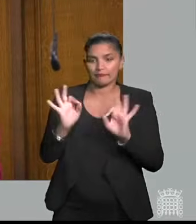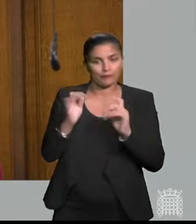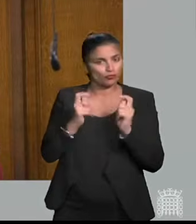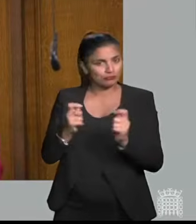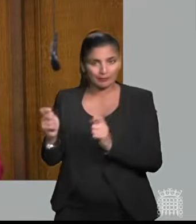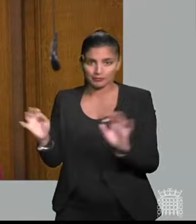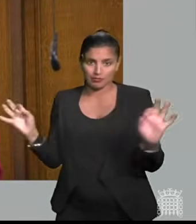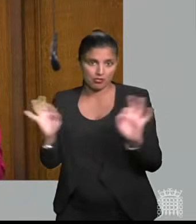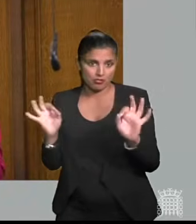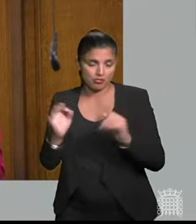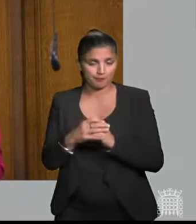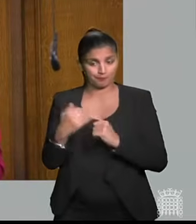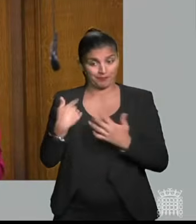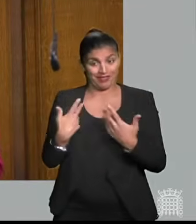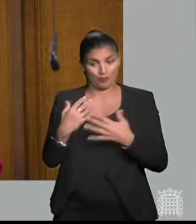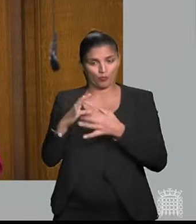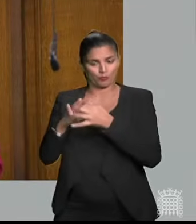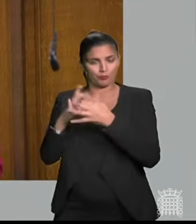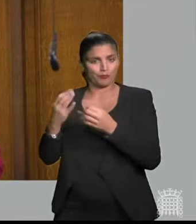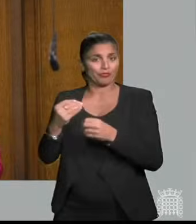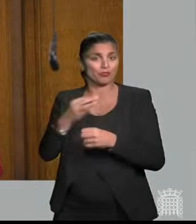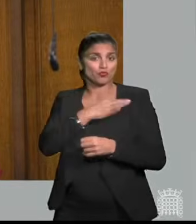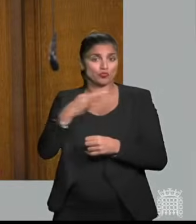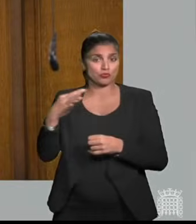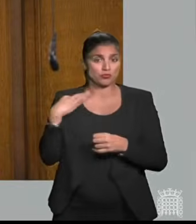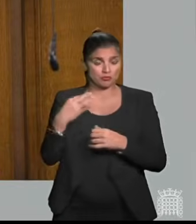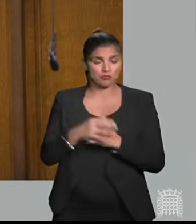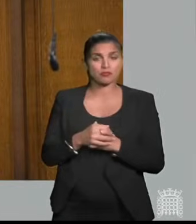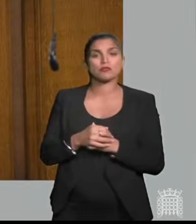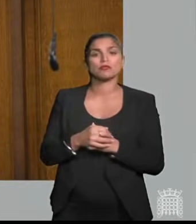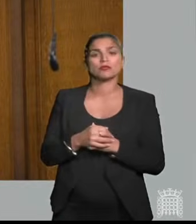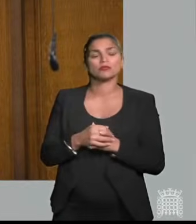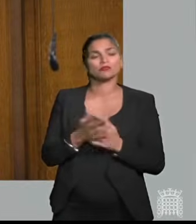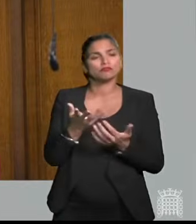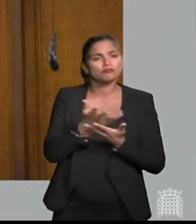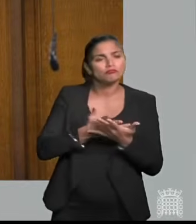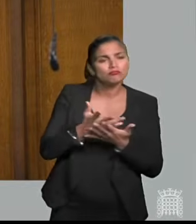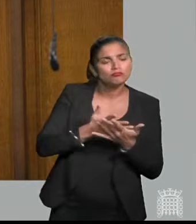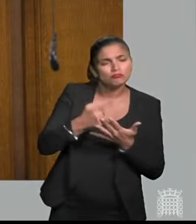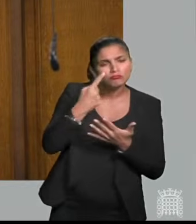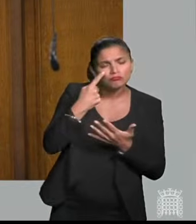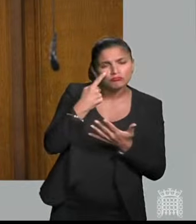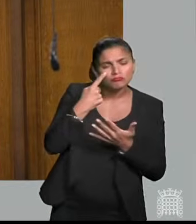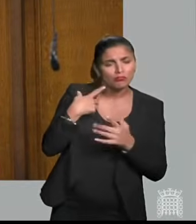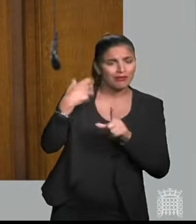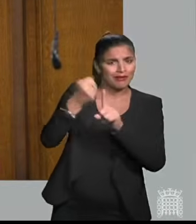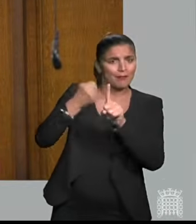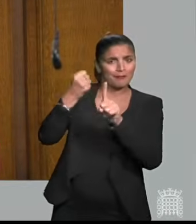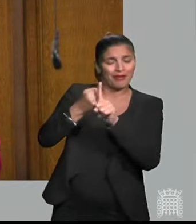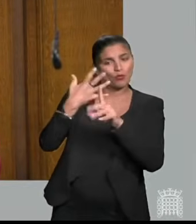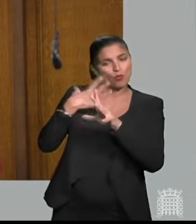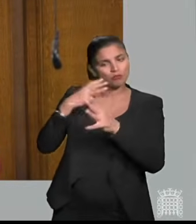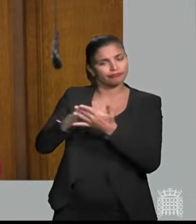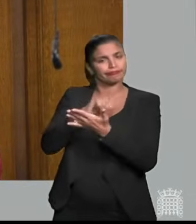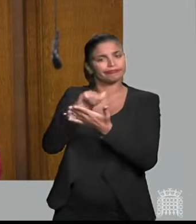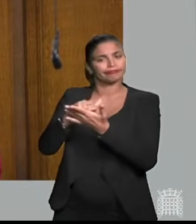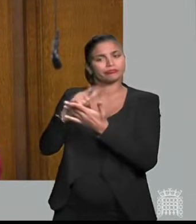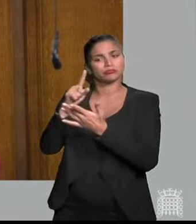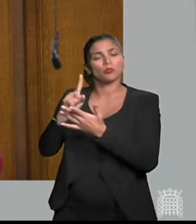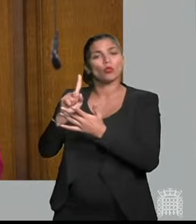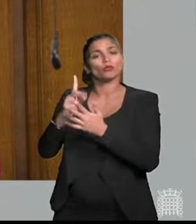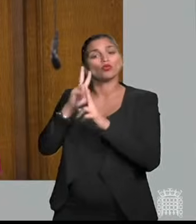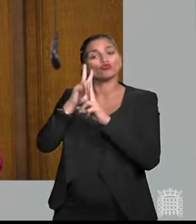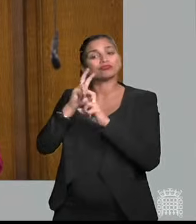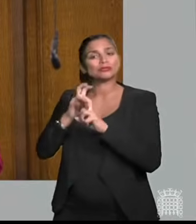treatment. I'm working with Dr. Susan McCarlis at the Lobular Moonshot Project to campaign for a dedicated research stream for lobular